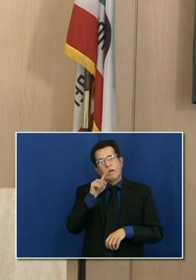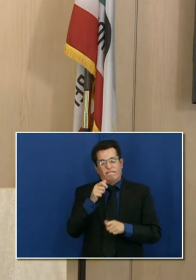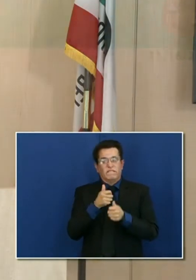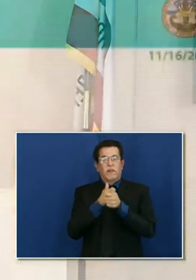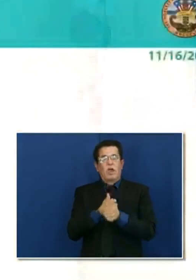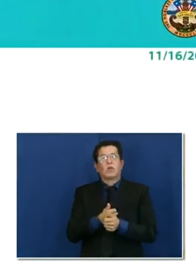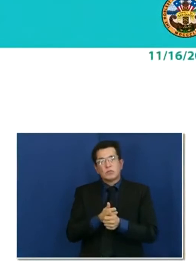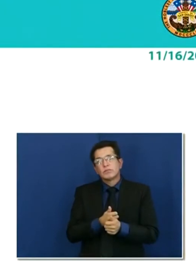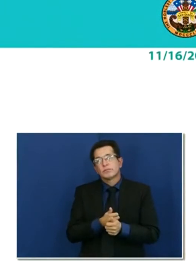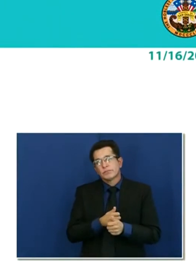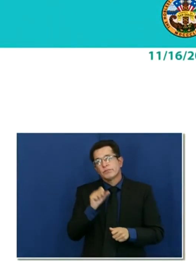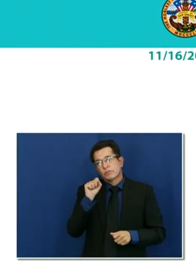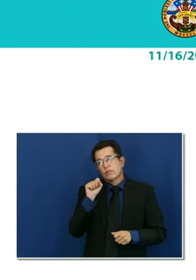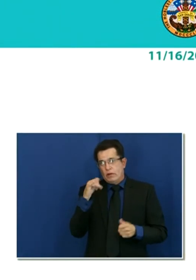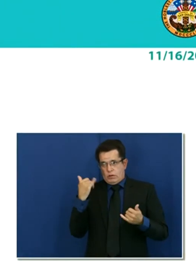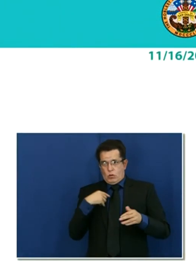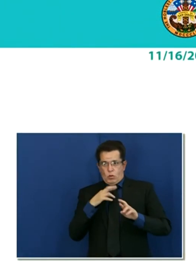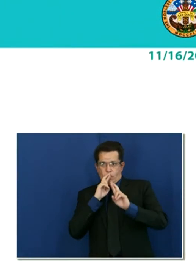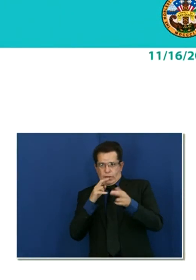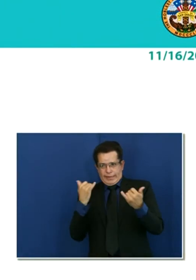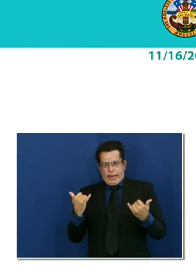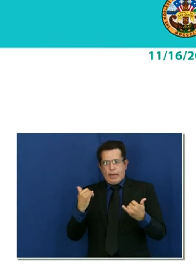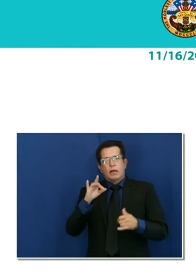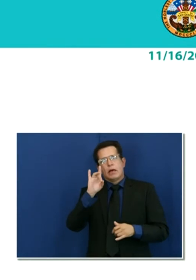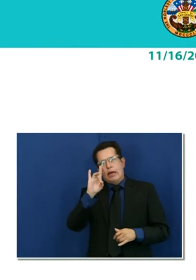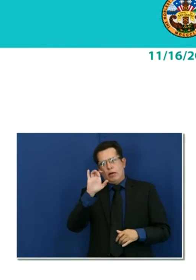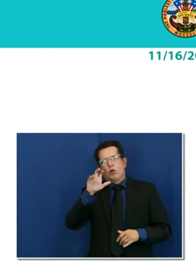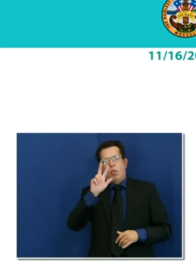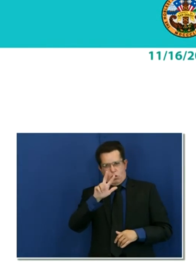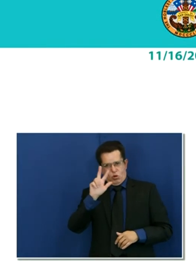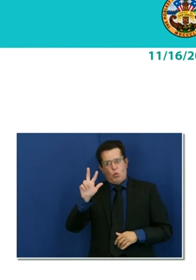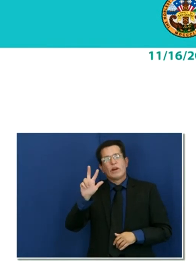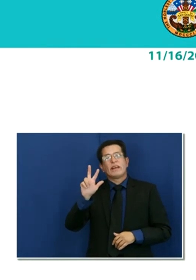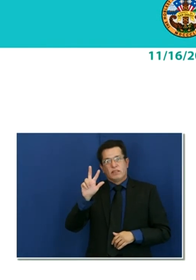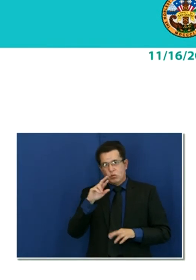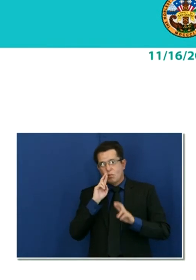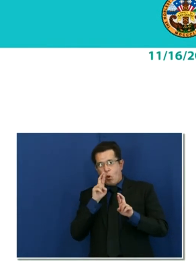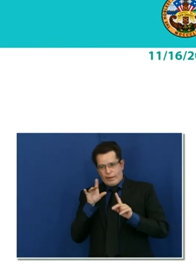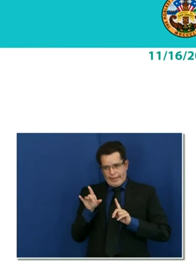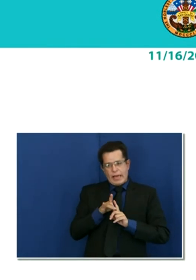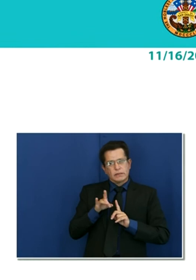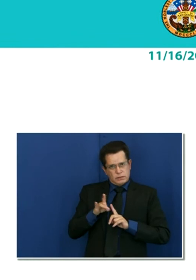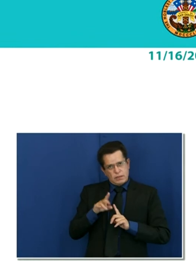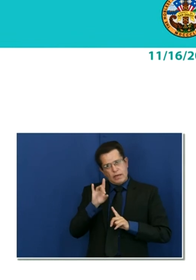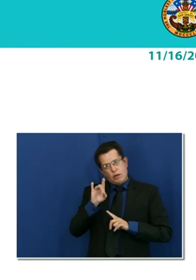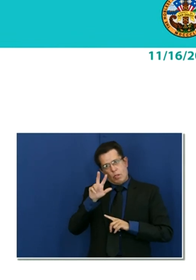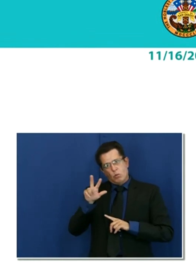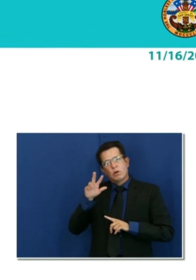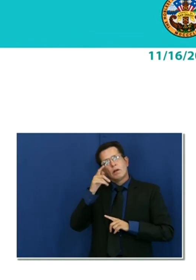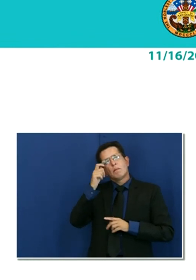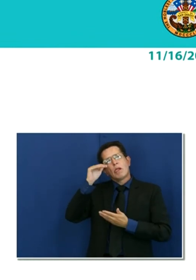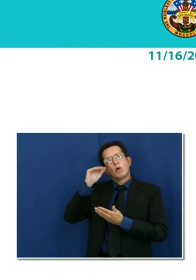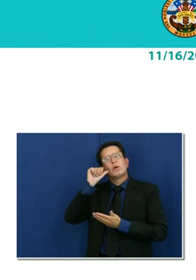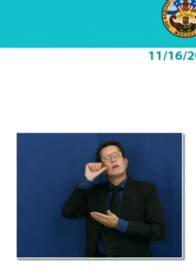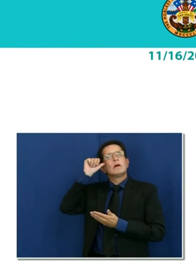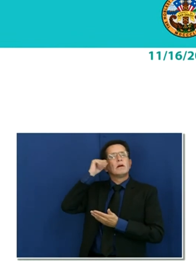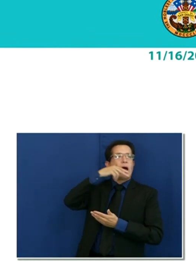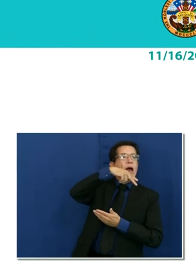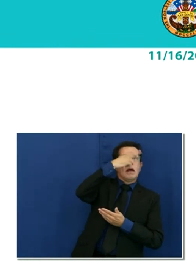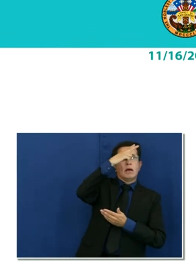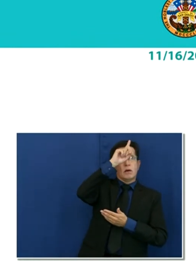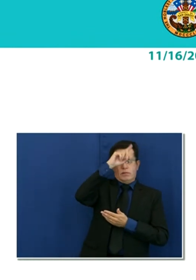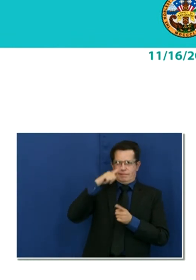I reported that today we had 833 reported cases. While this is lower than yesterday's number of cases,